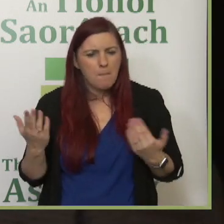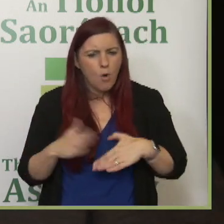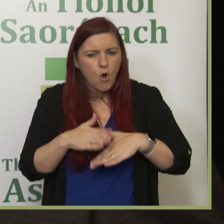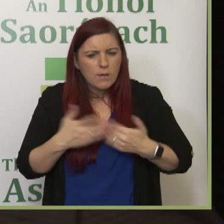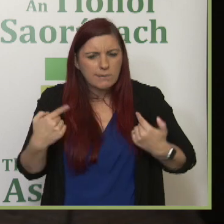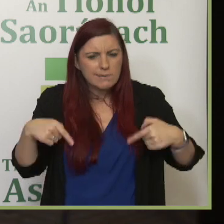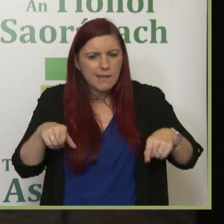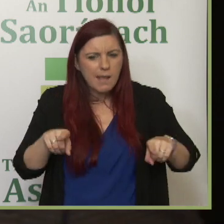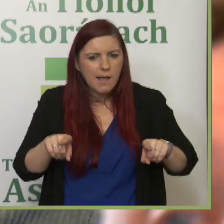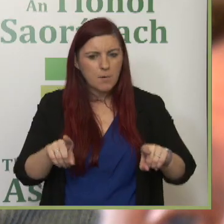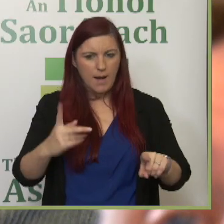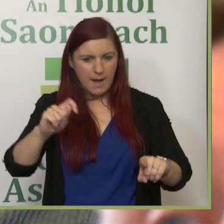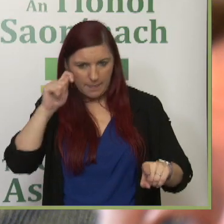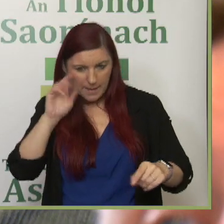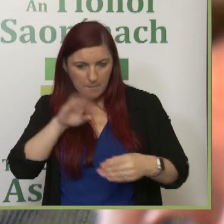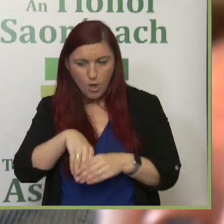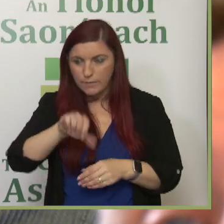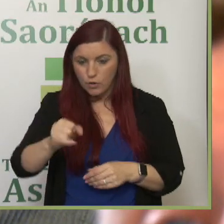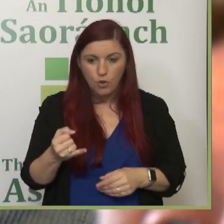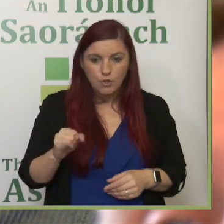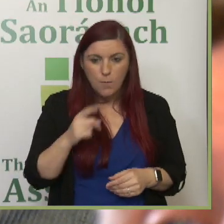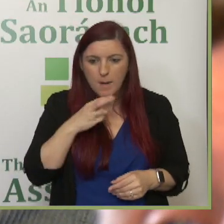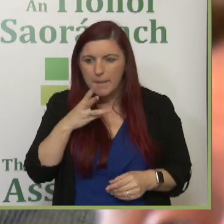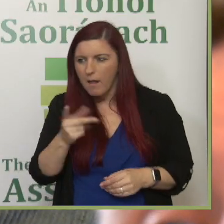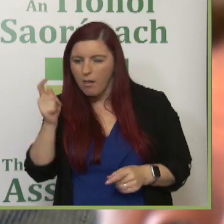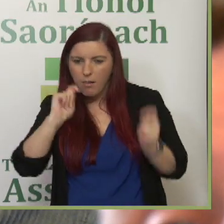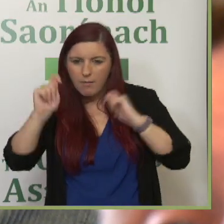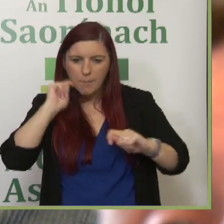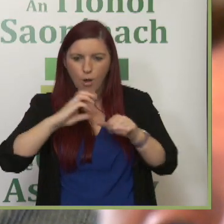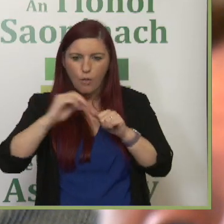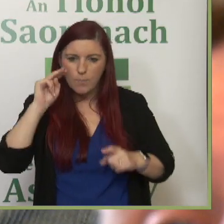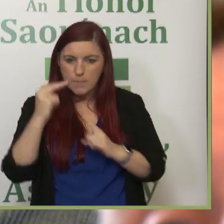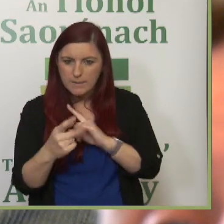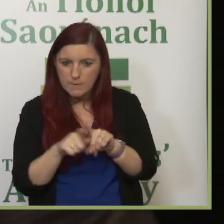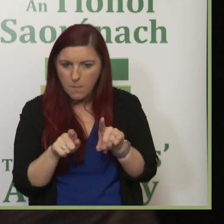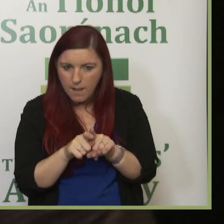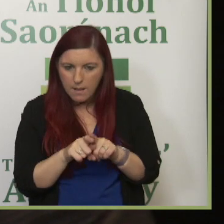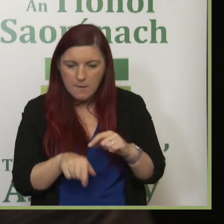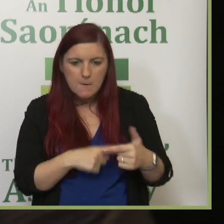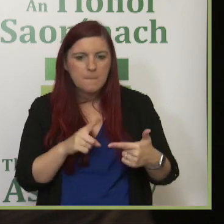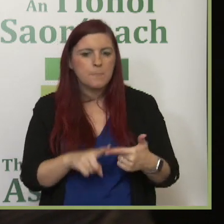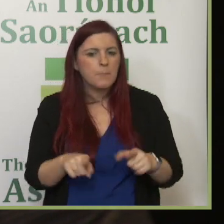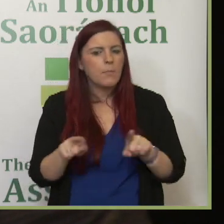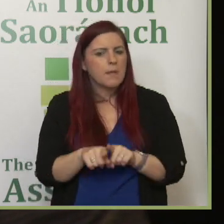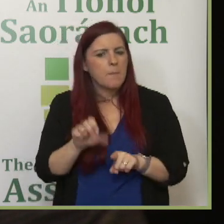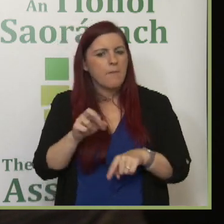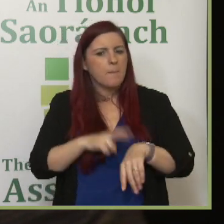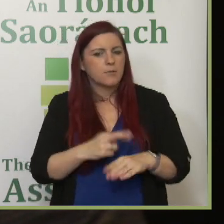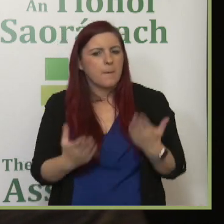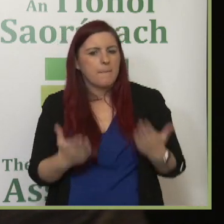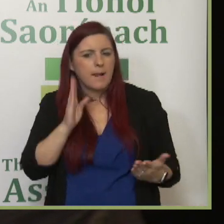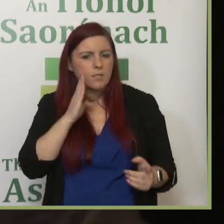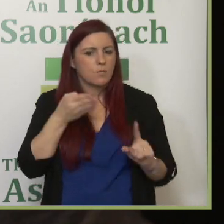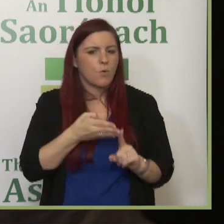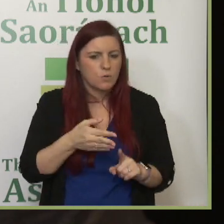be starting at different perspectives but coming together in your journey. There's much general thought for a balanced approach that addresses both supply